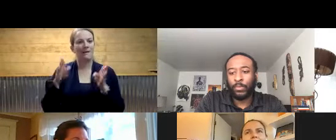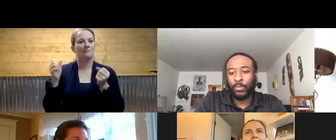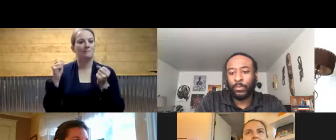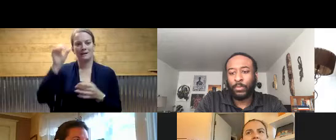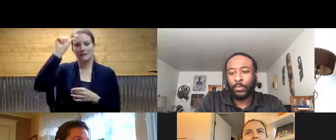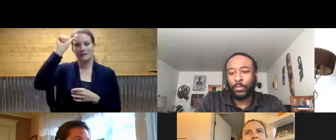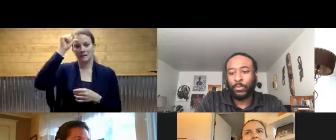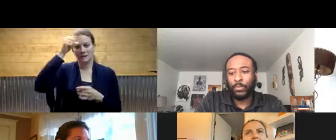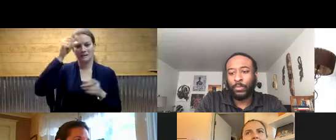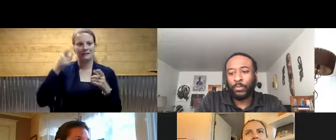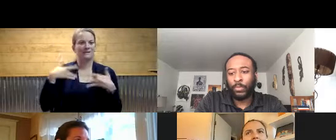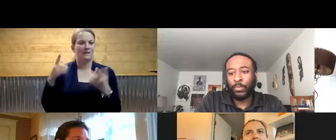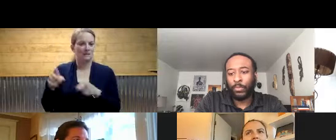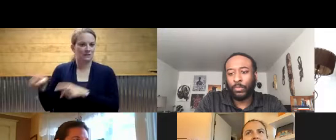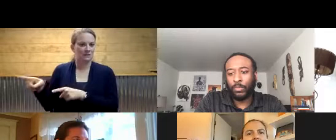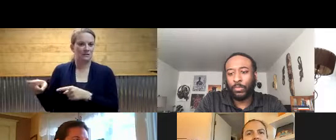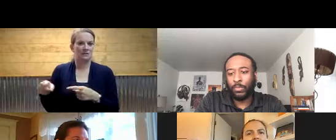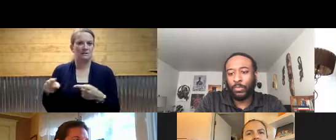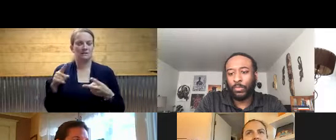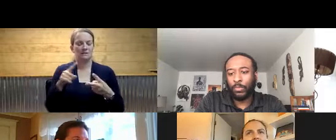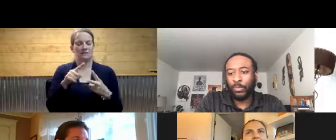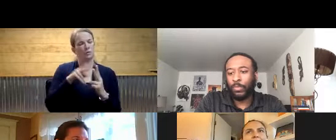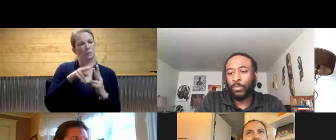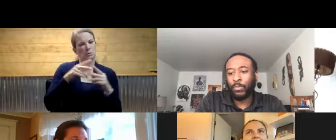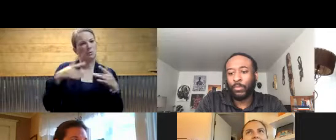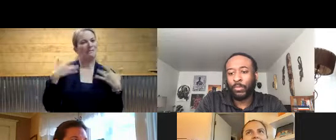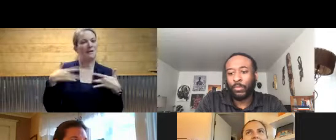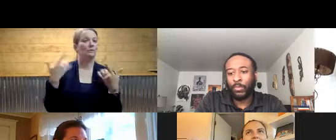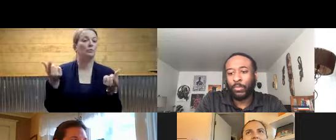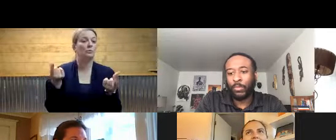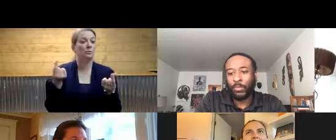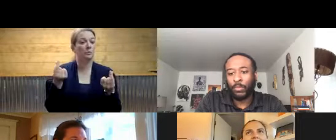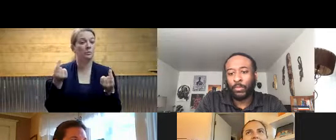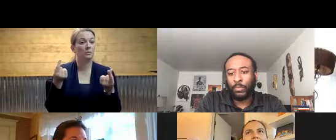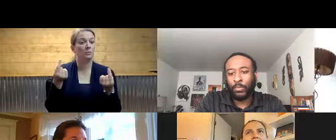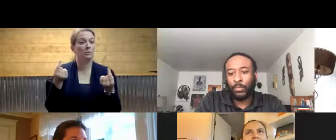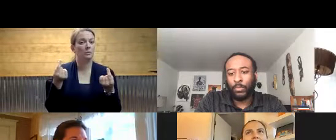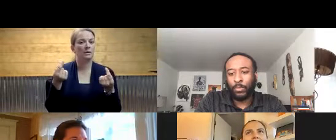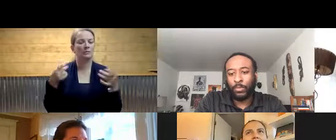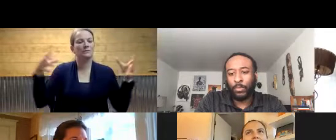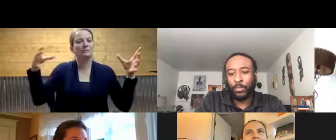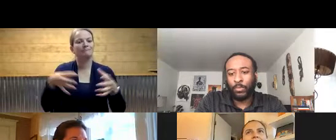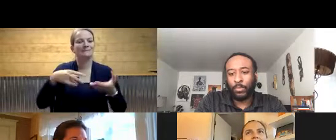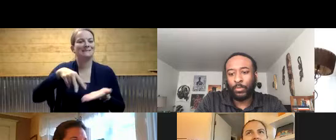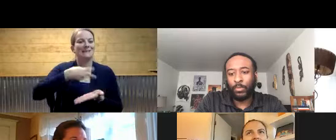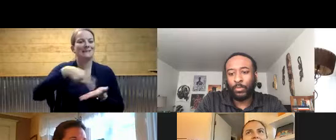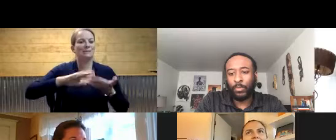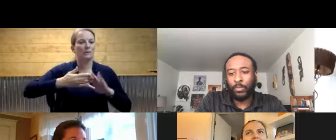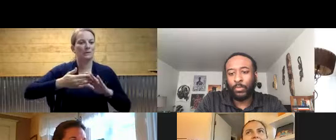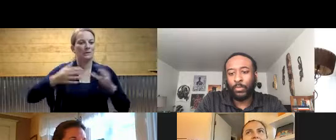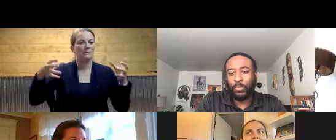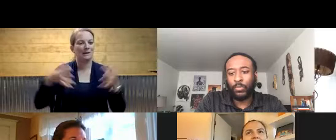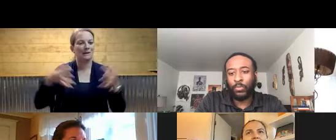Dandiya, and there was another event called Basant where we brought like people, ethnic like dancing communities together, and then there was like a